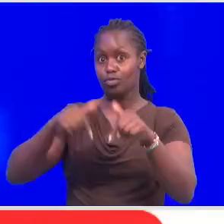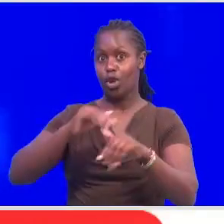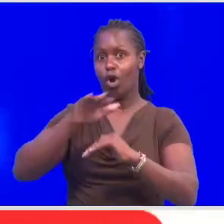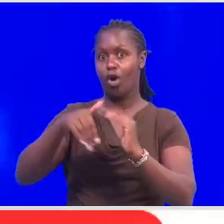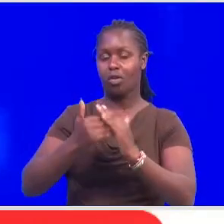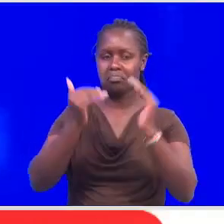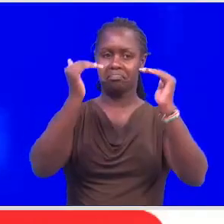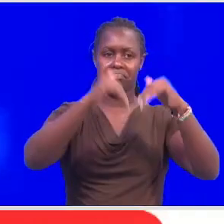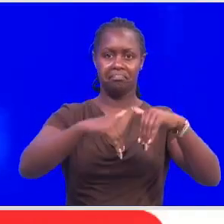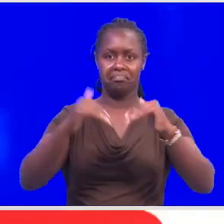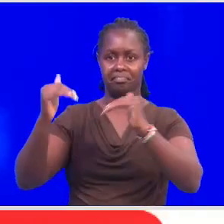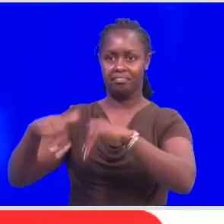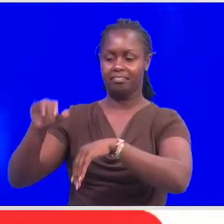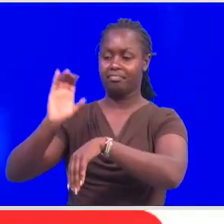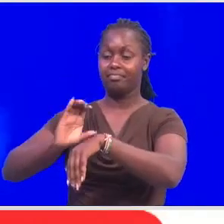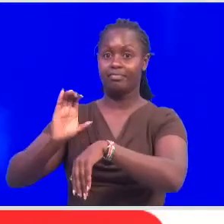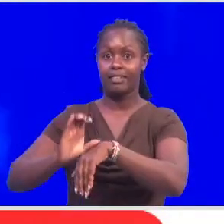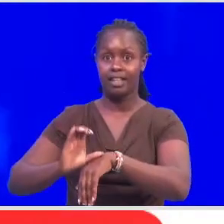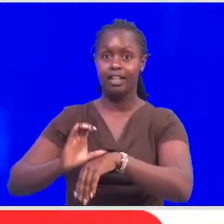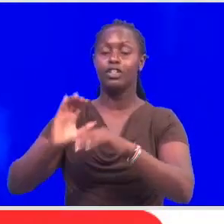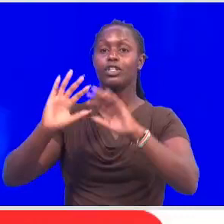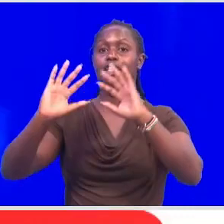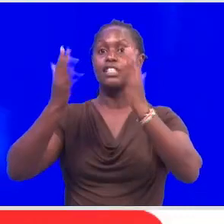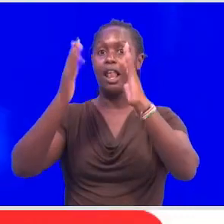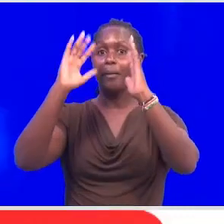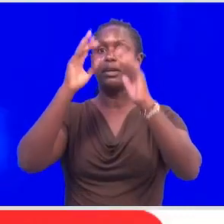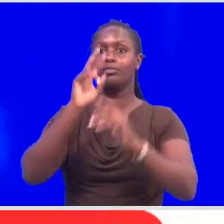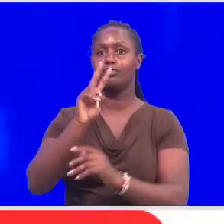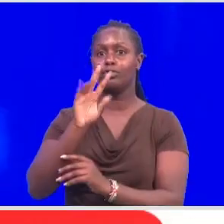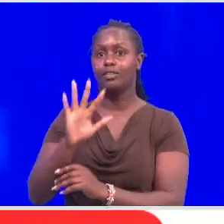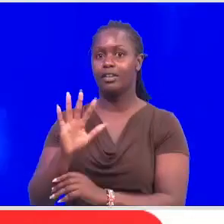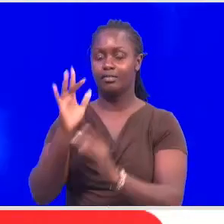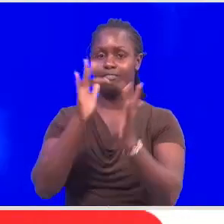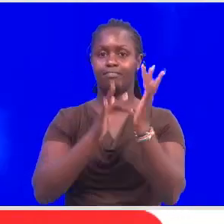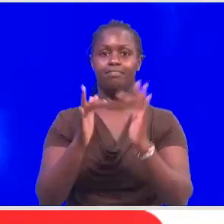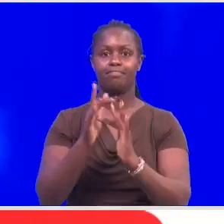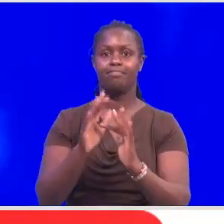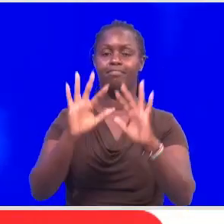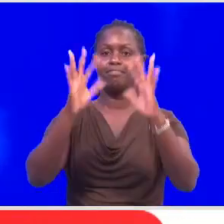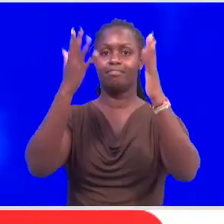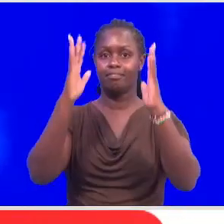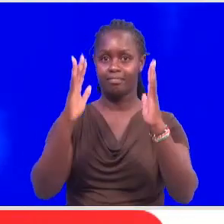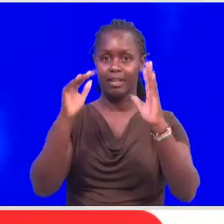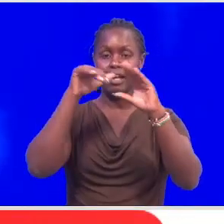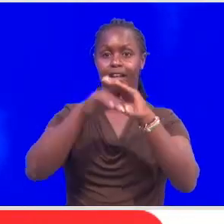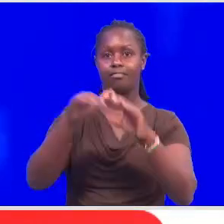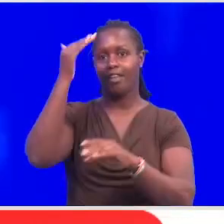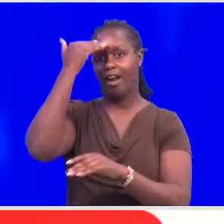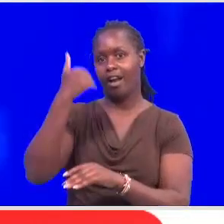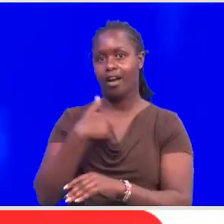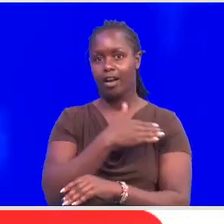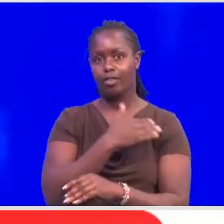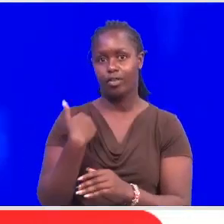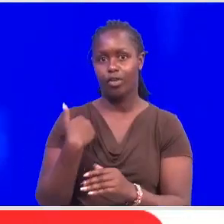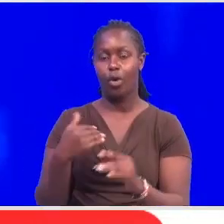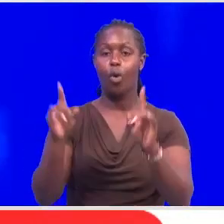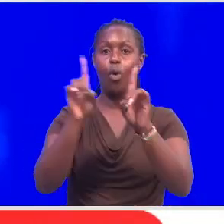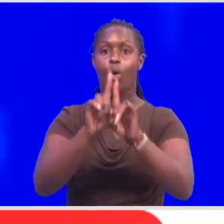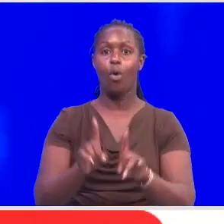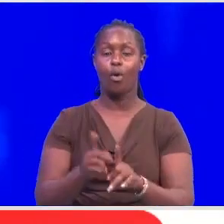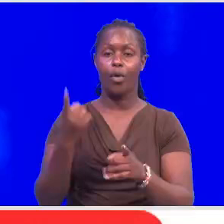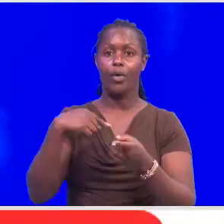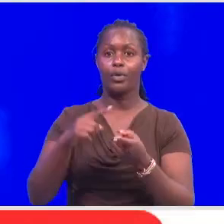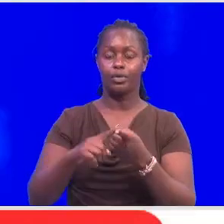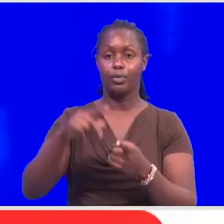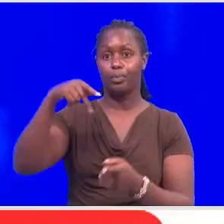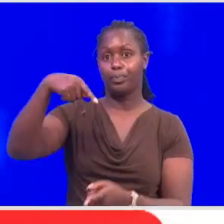in churches to observe and celebrate Christmas in Nairobi Catholic Archbishop. We also witnessed Philip Pagnolo urged the faithful to